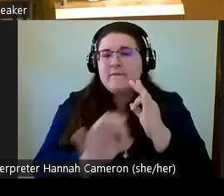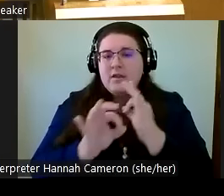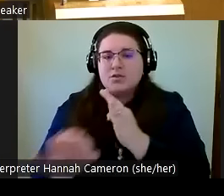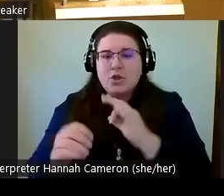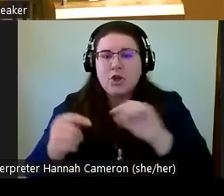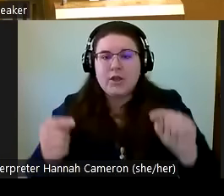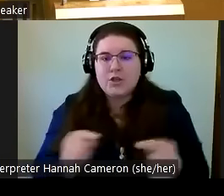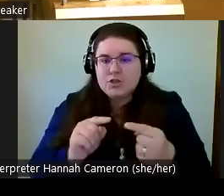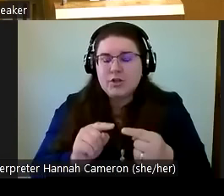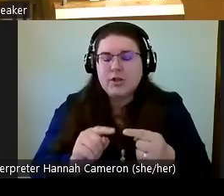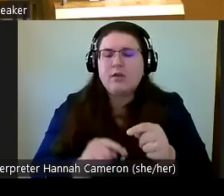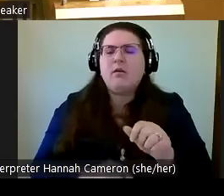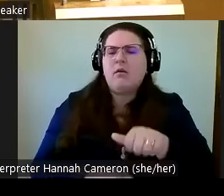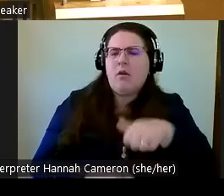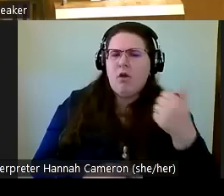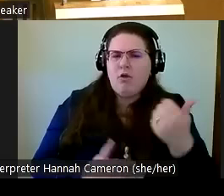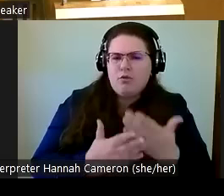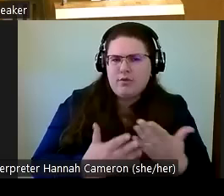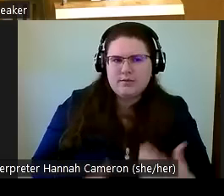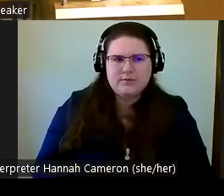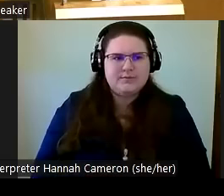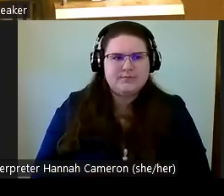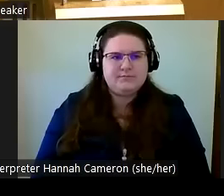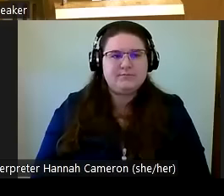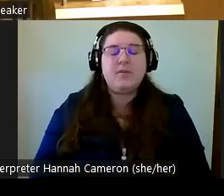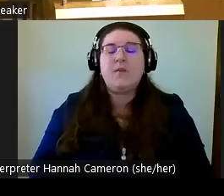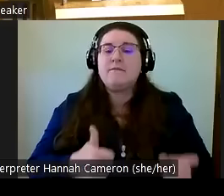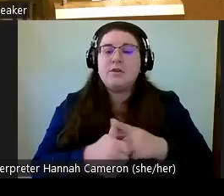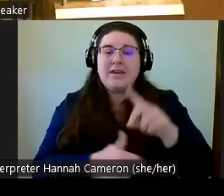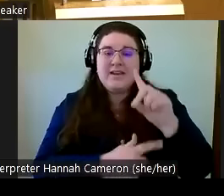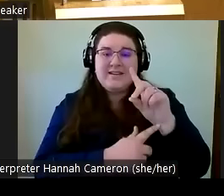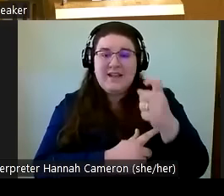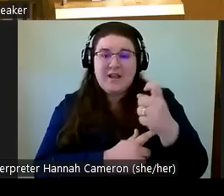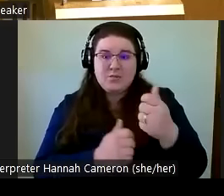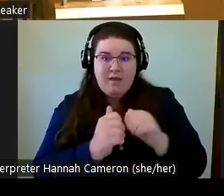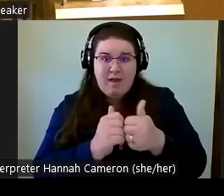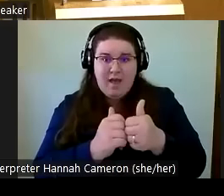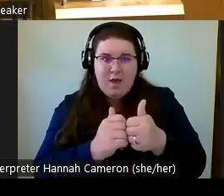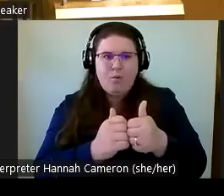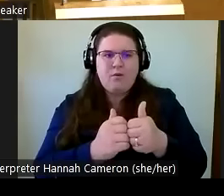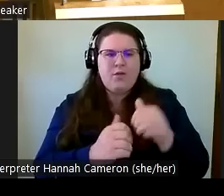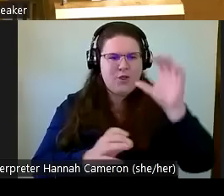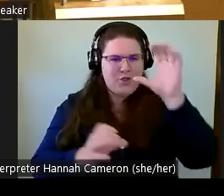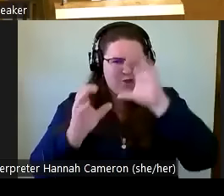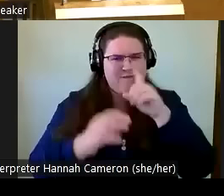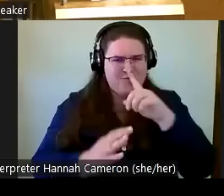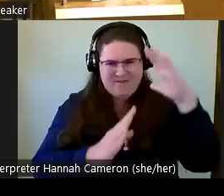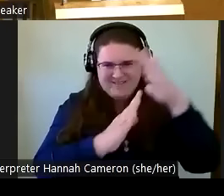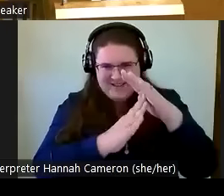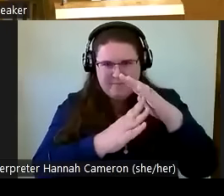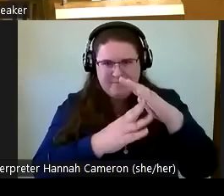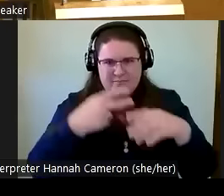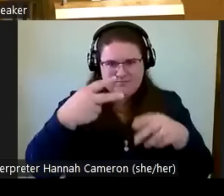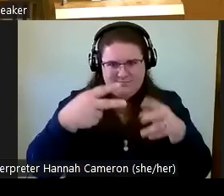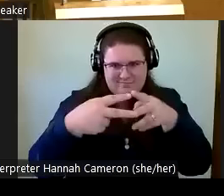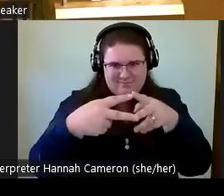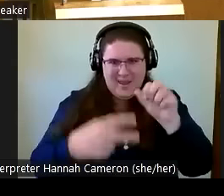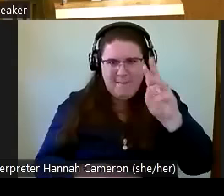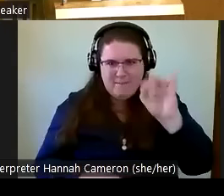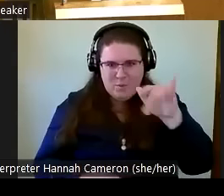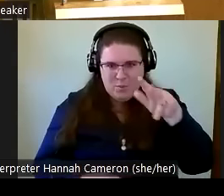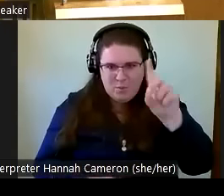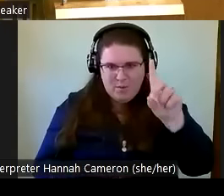use this? First, we diagnose the disease by looking for the core pathology, amyloid and tau. We stage the disease